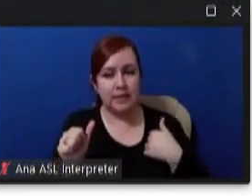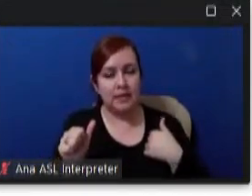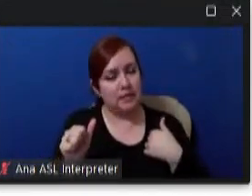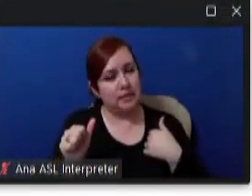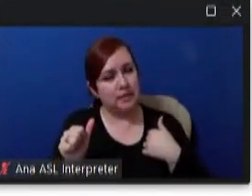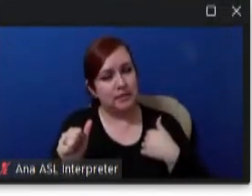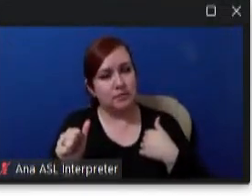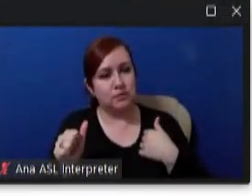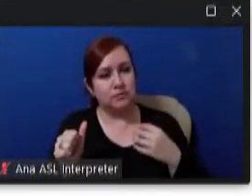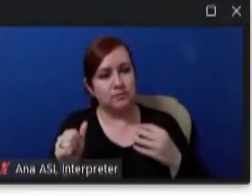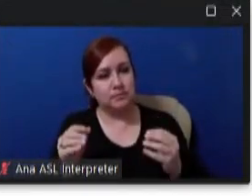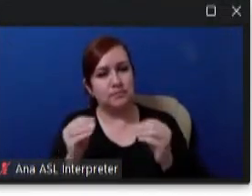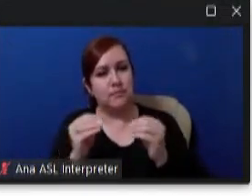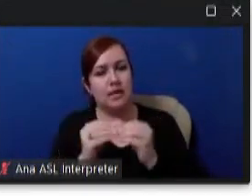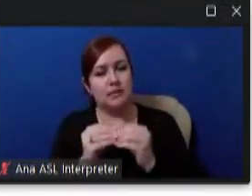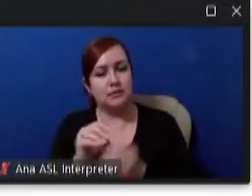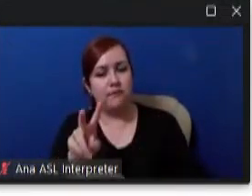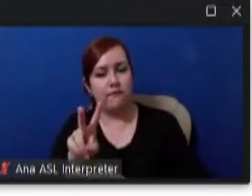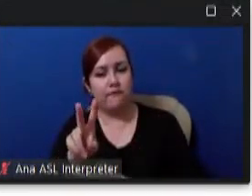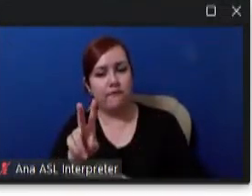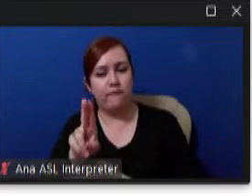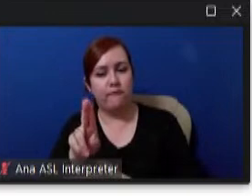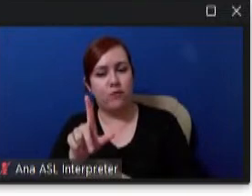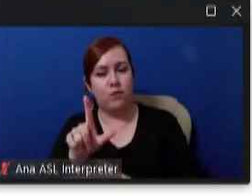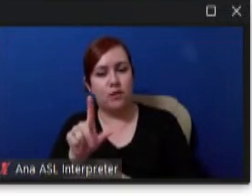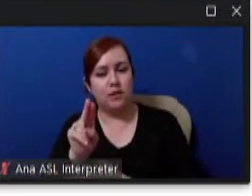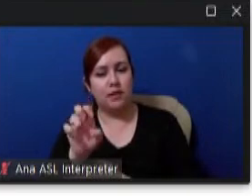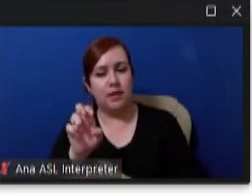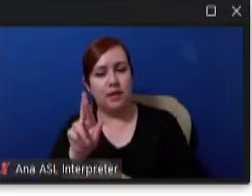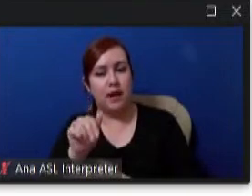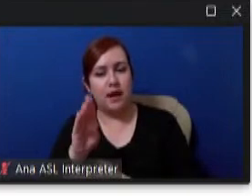those situations, they're even more vulnerable.